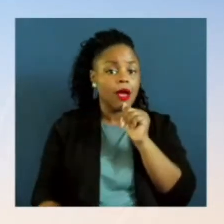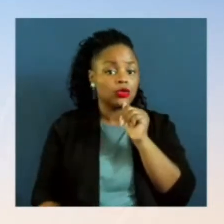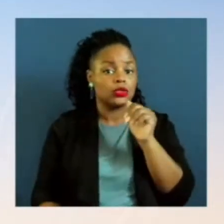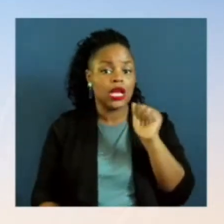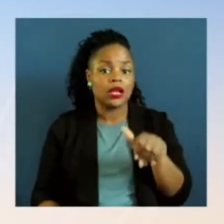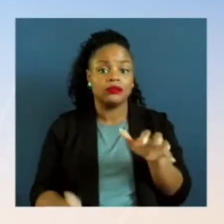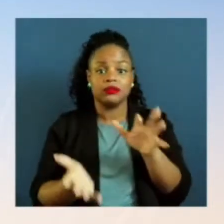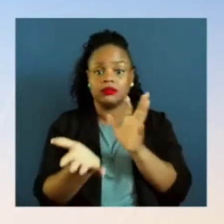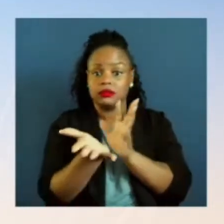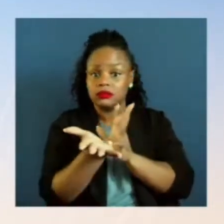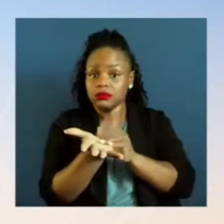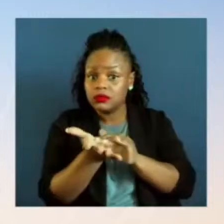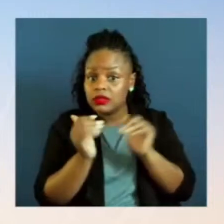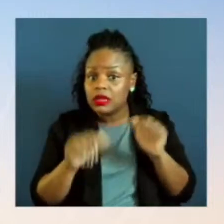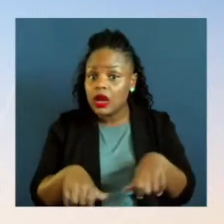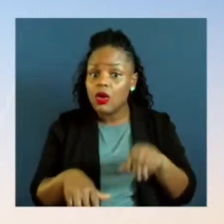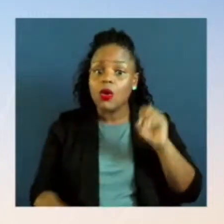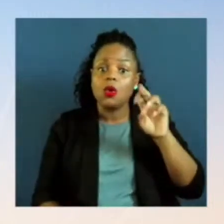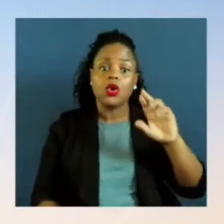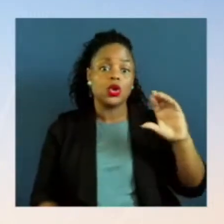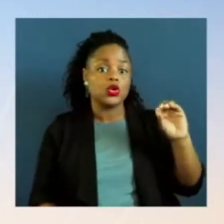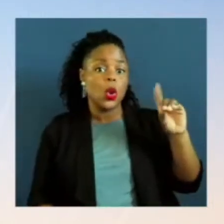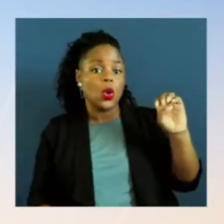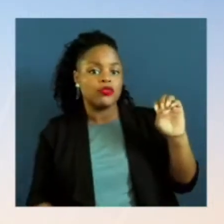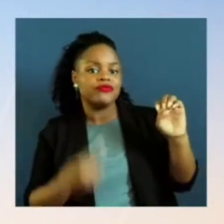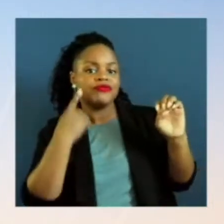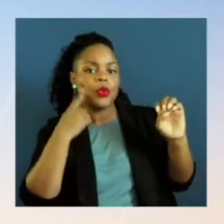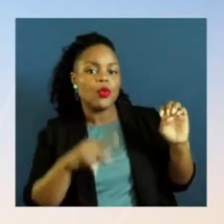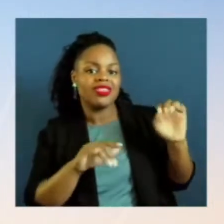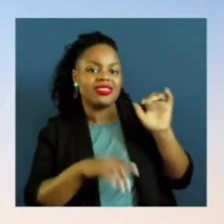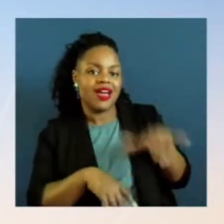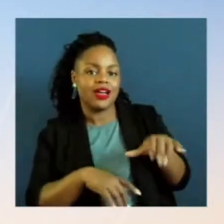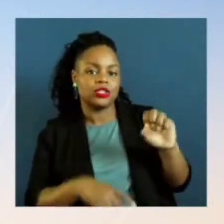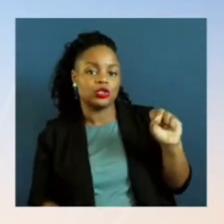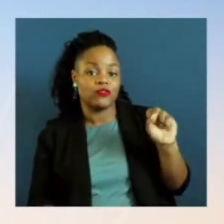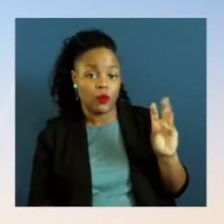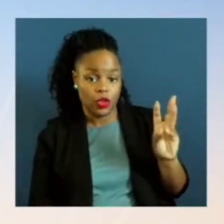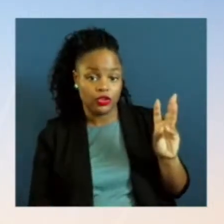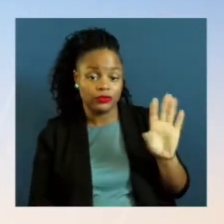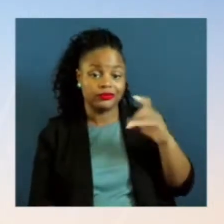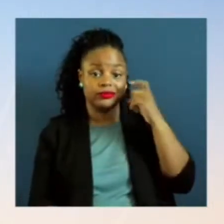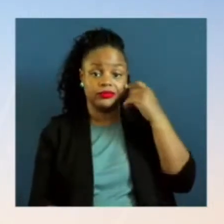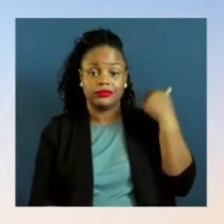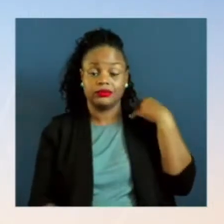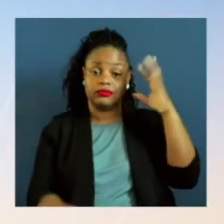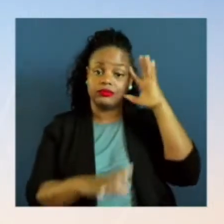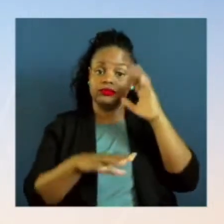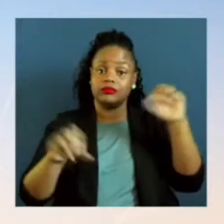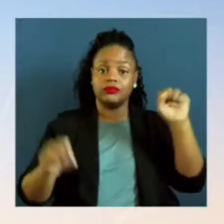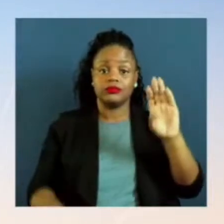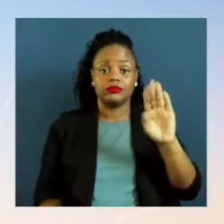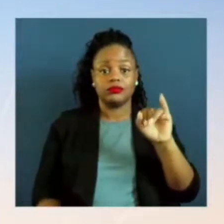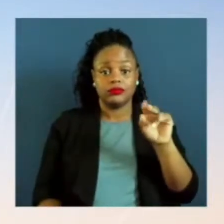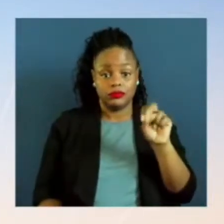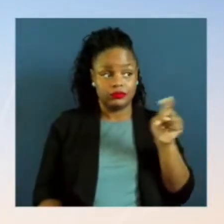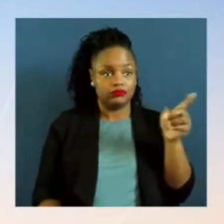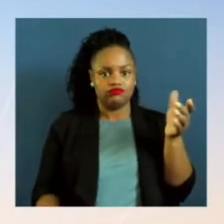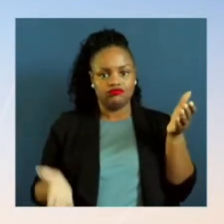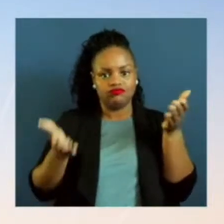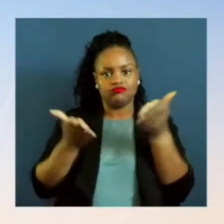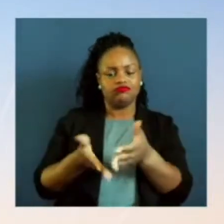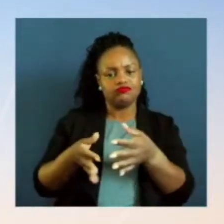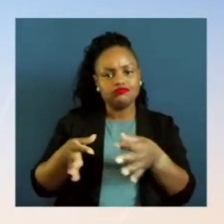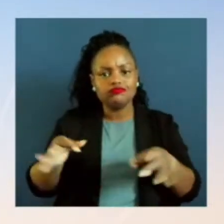software. Last week, President Biden hosted key executives from technology companies as part of his efforts to really